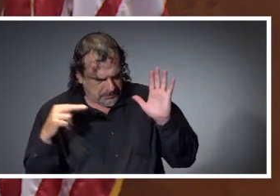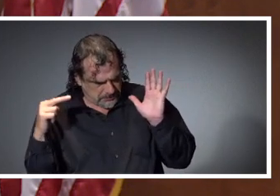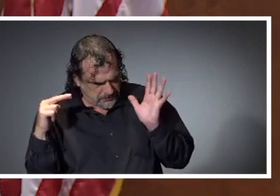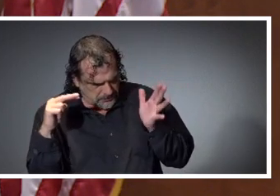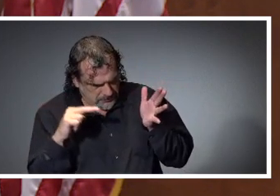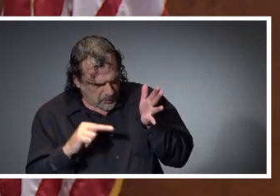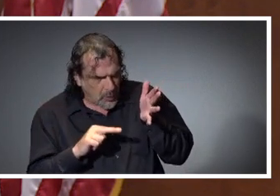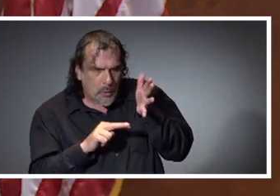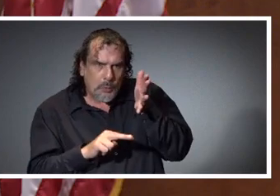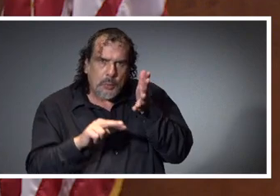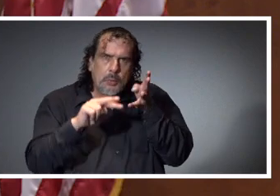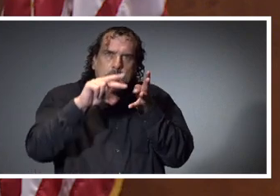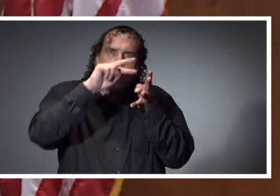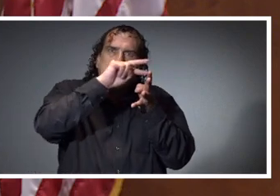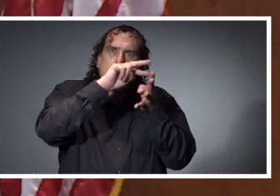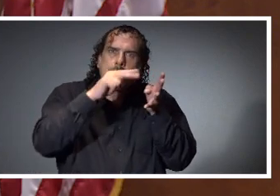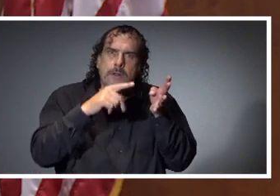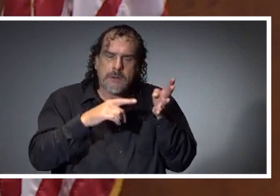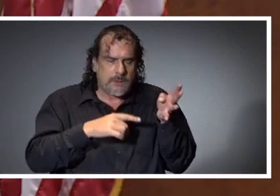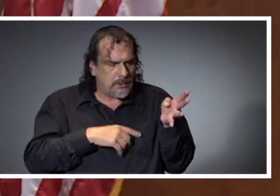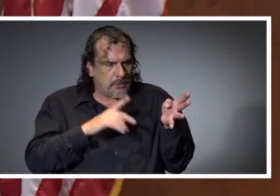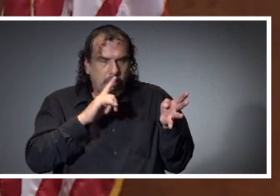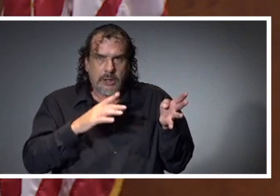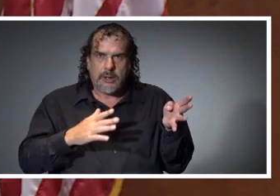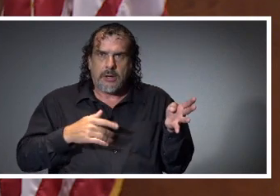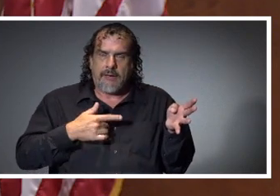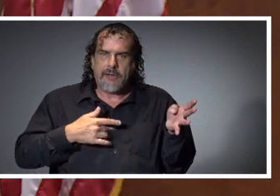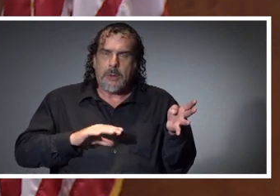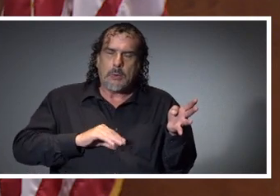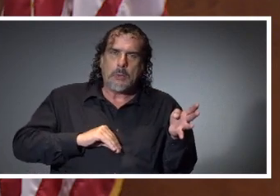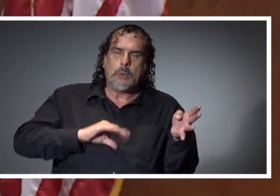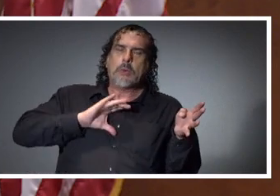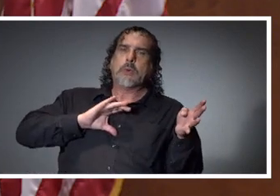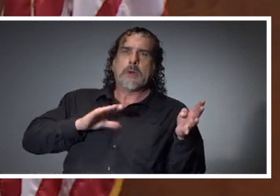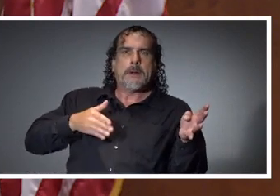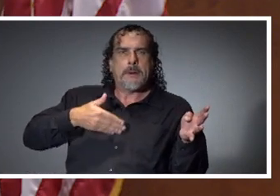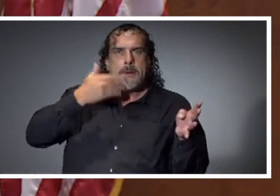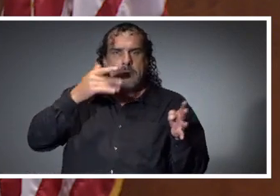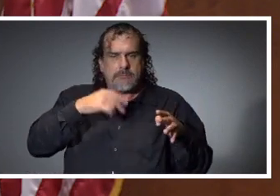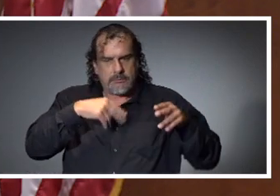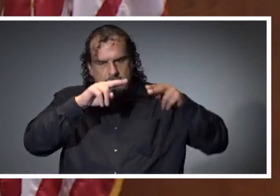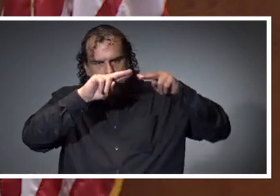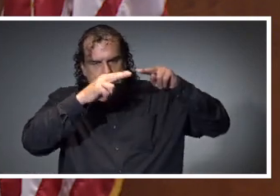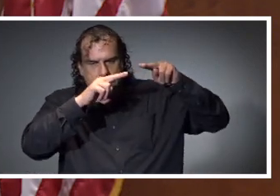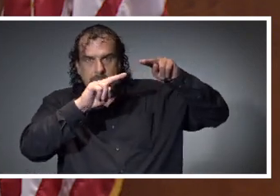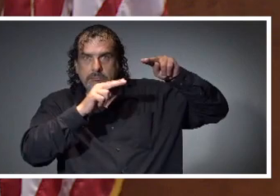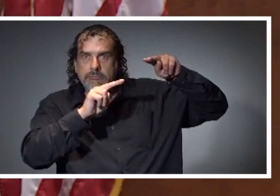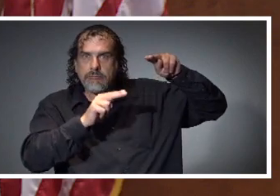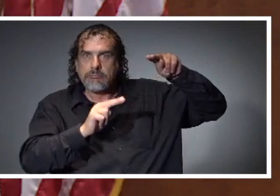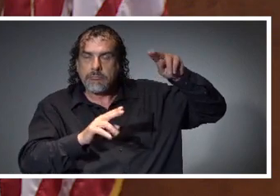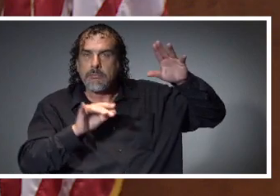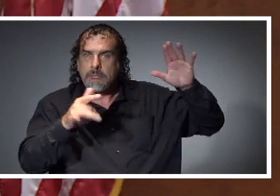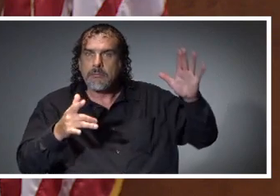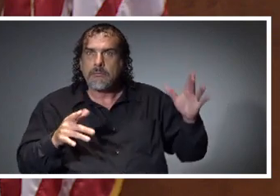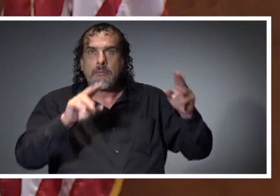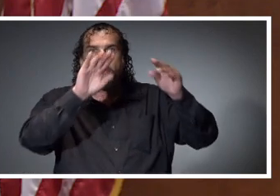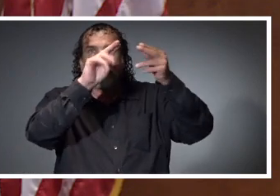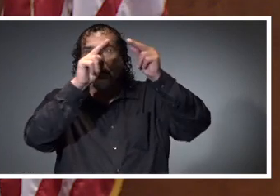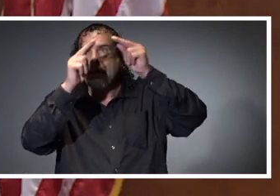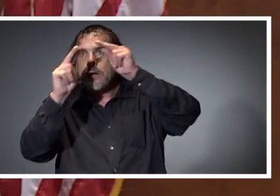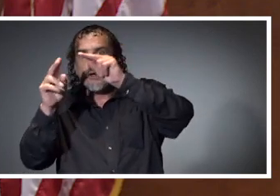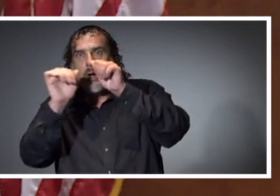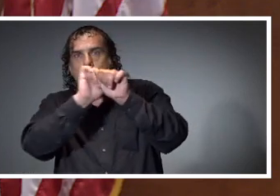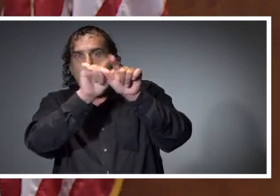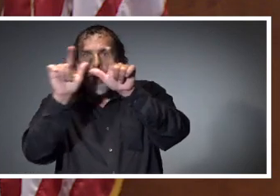and it's really encouraging to see the declines And that's something that I